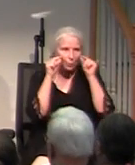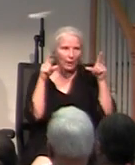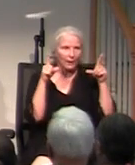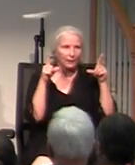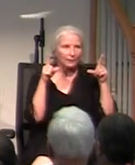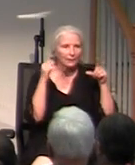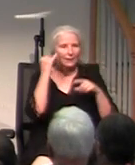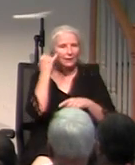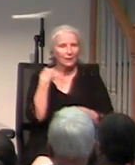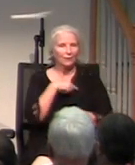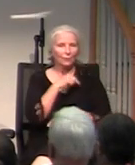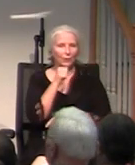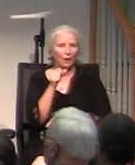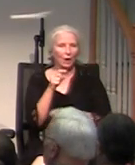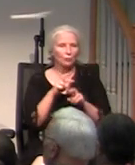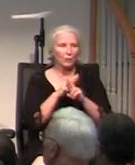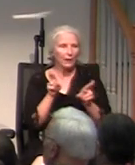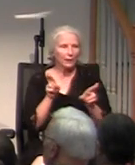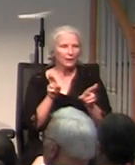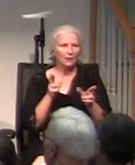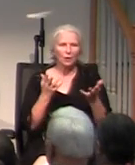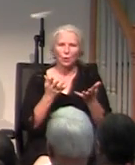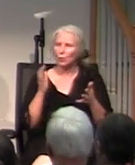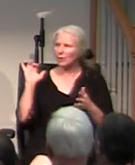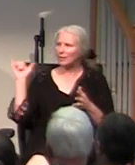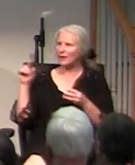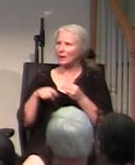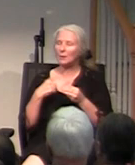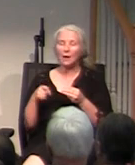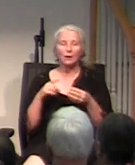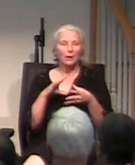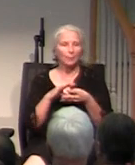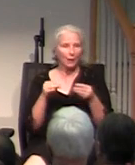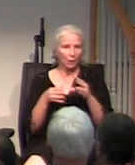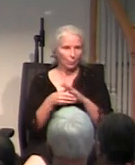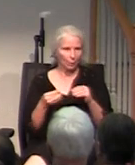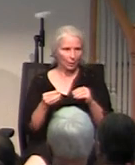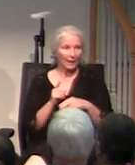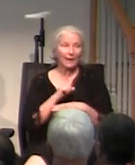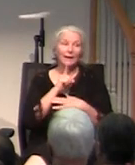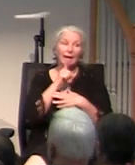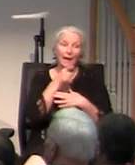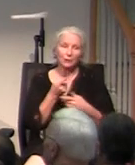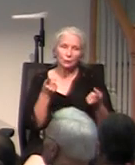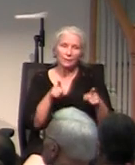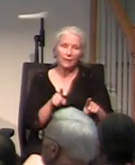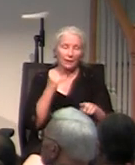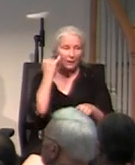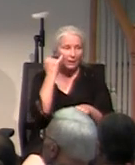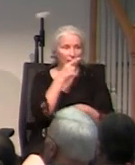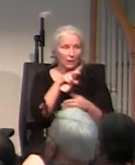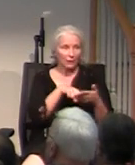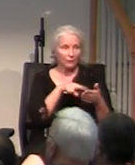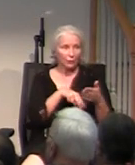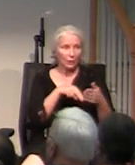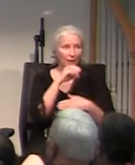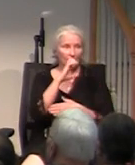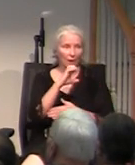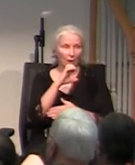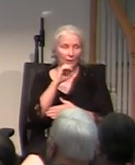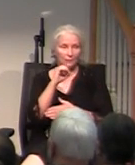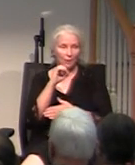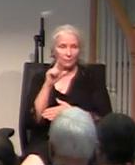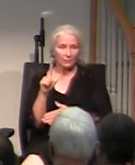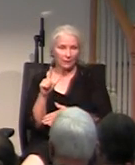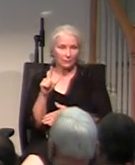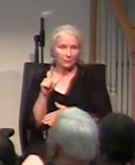here? It's a parable, right? Also an actual event. If you read the Christ Object Lessons, Christ is actually looking up